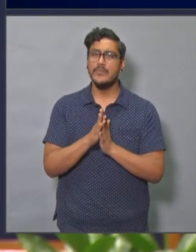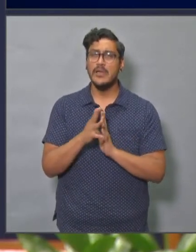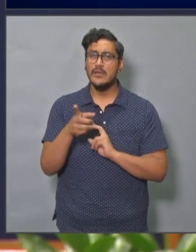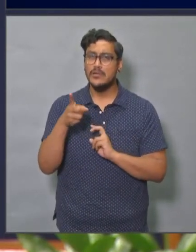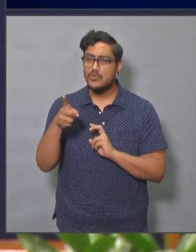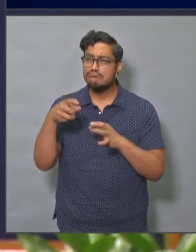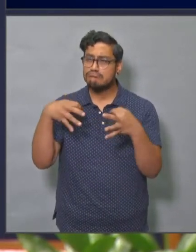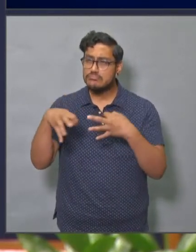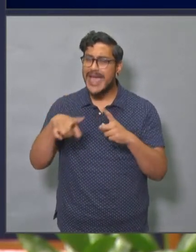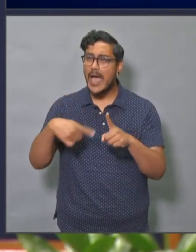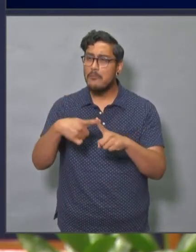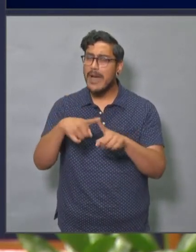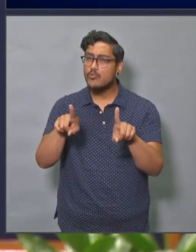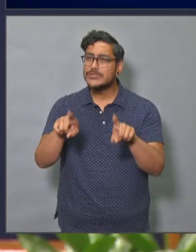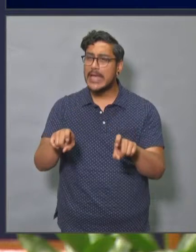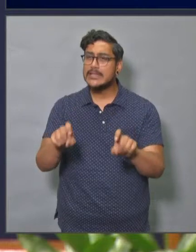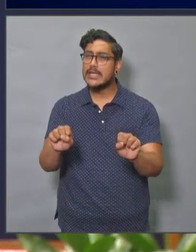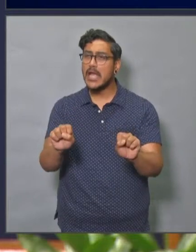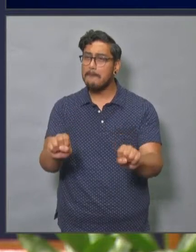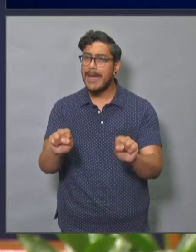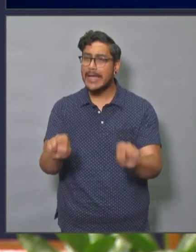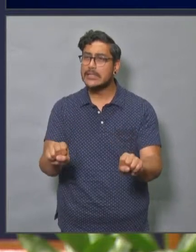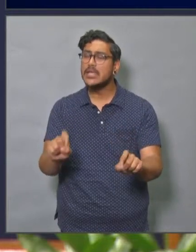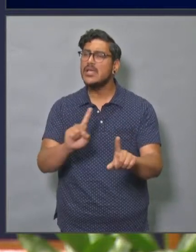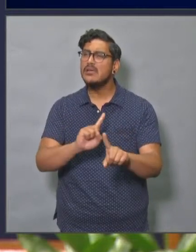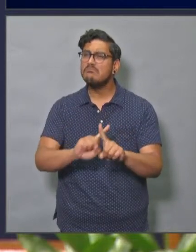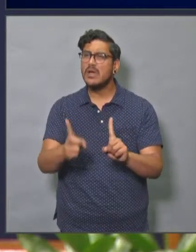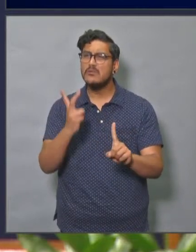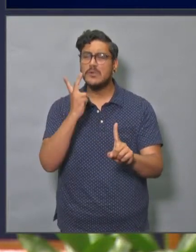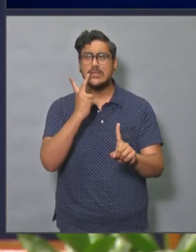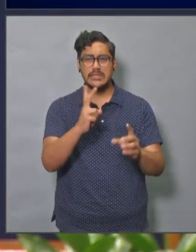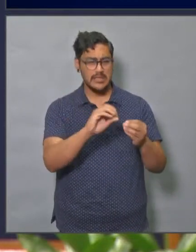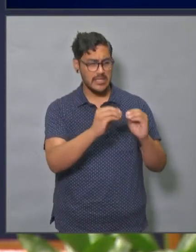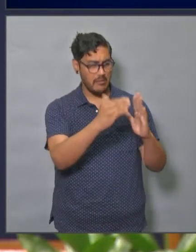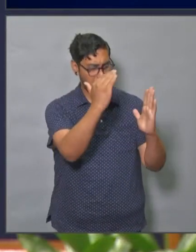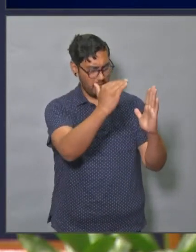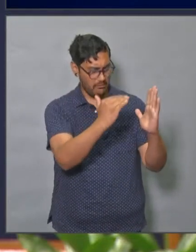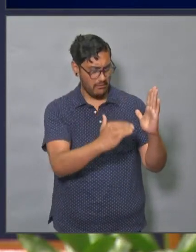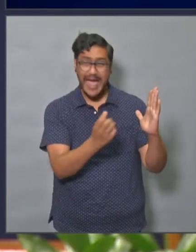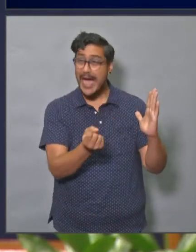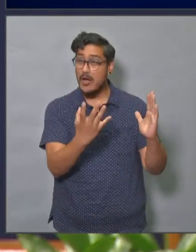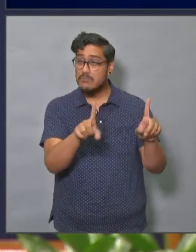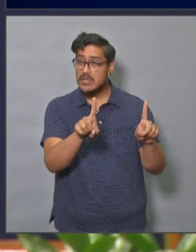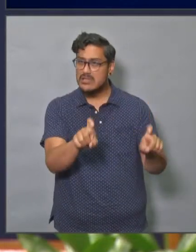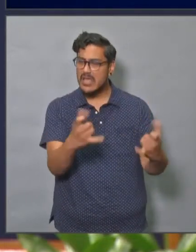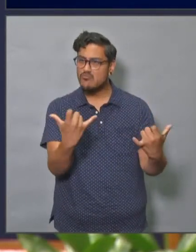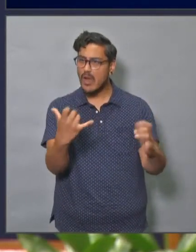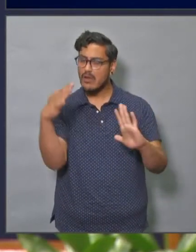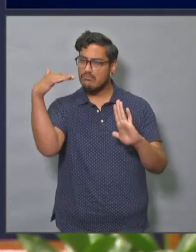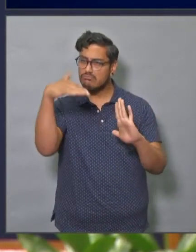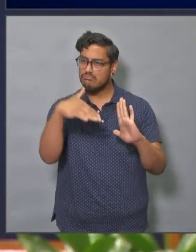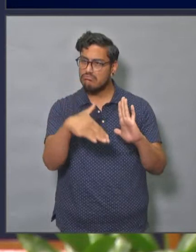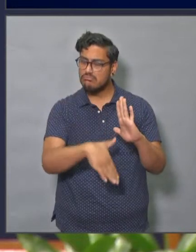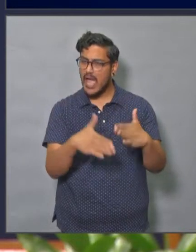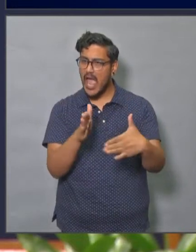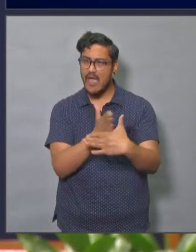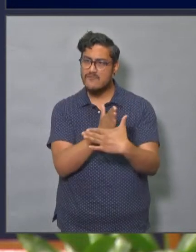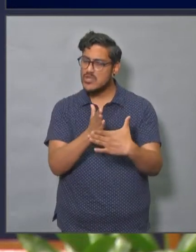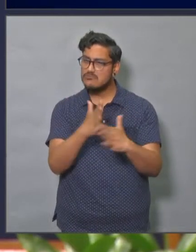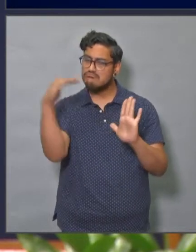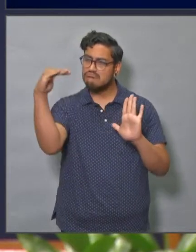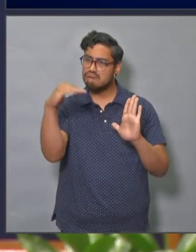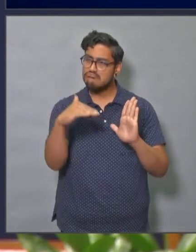this testing capacity, but when you look at the dashboard, the number of tests are actually kind of going down on average over the last several weeks. They certainly are not